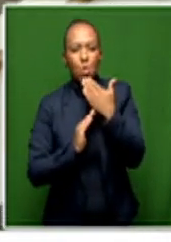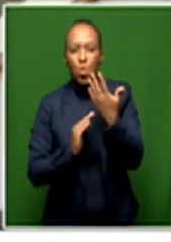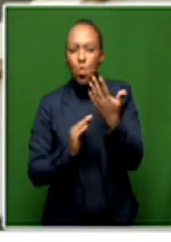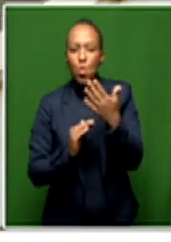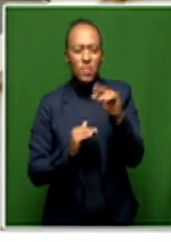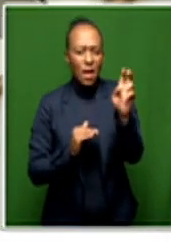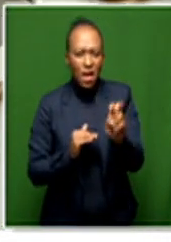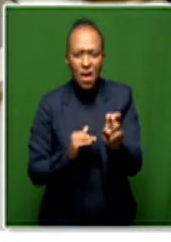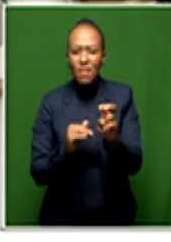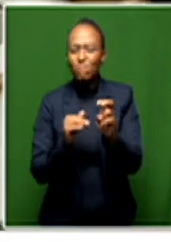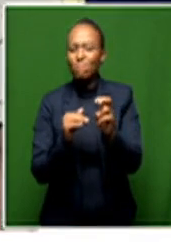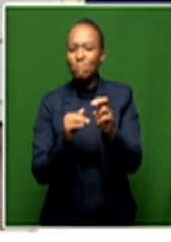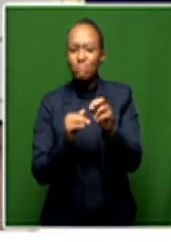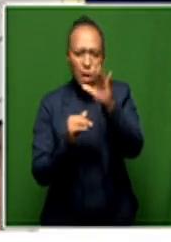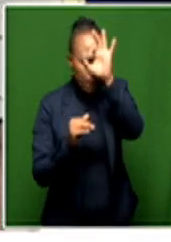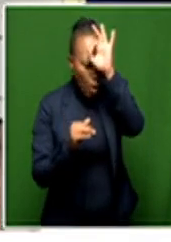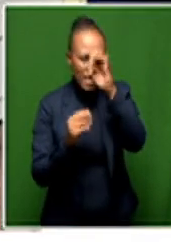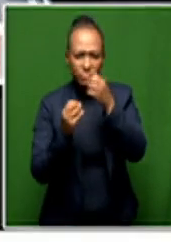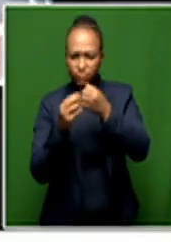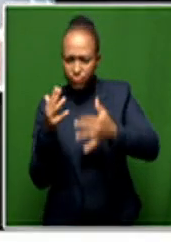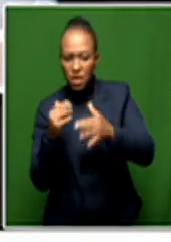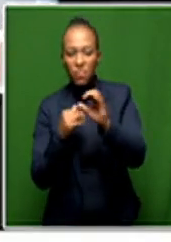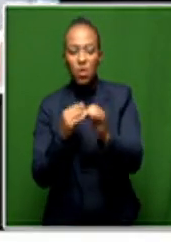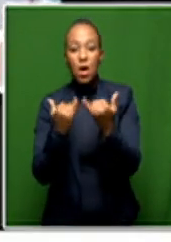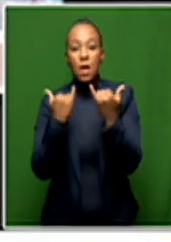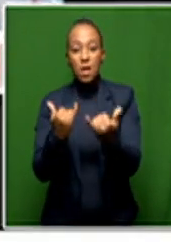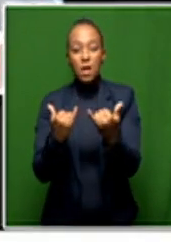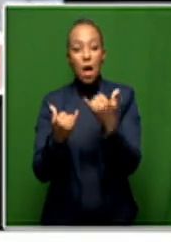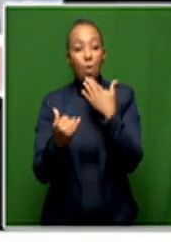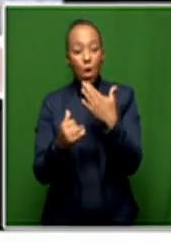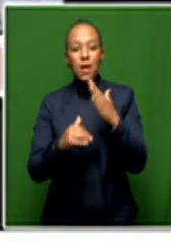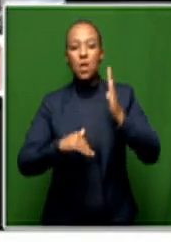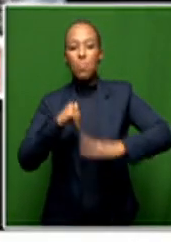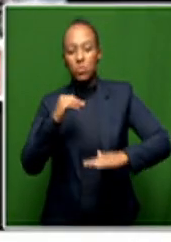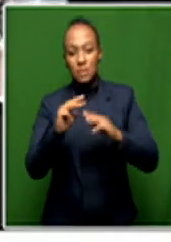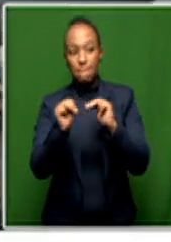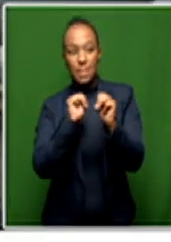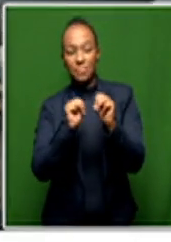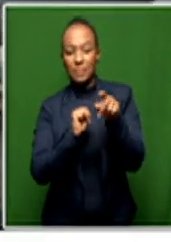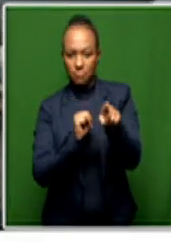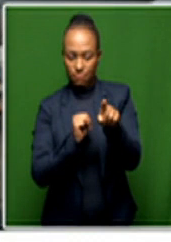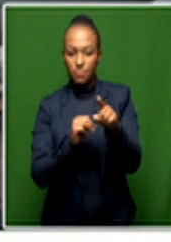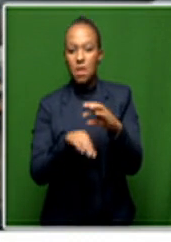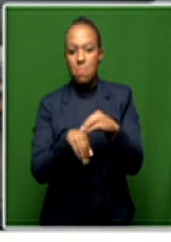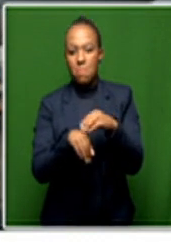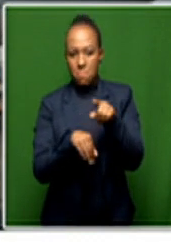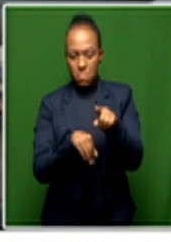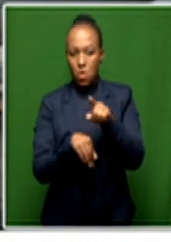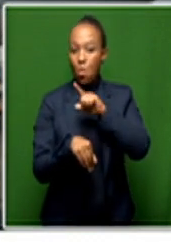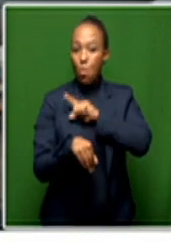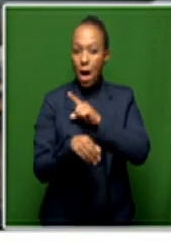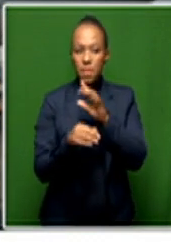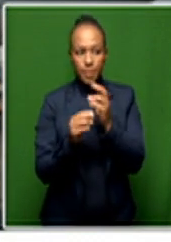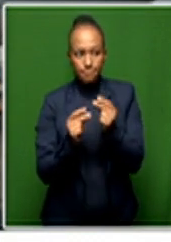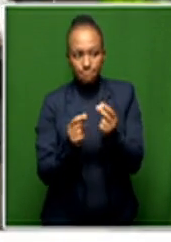agencies because, amongst other things, the major deterrent is consequence management. And so they have to move with the necessary